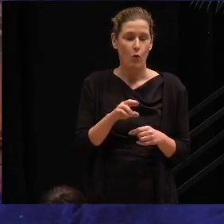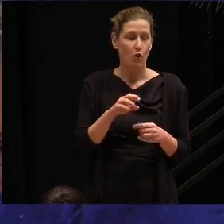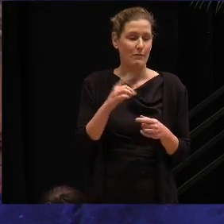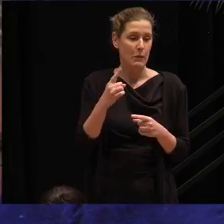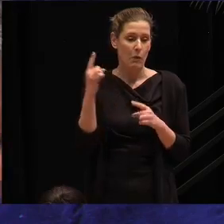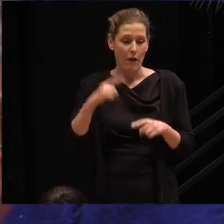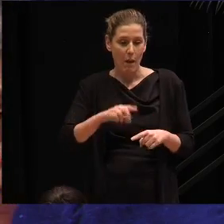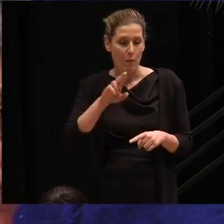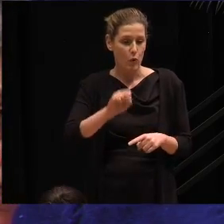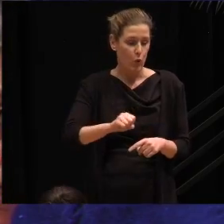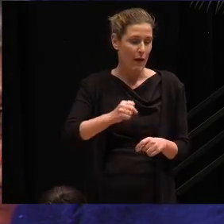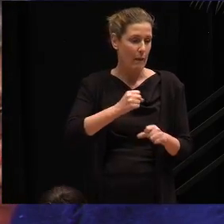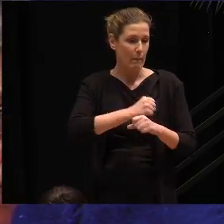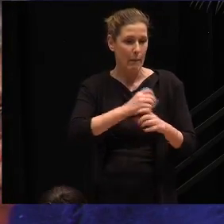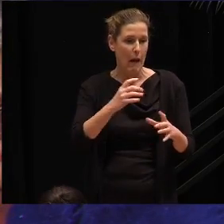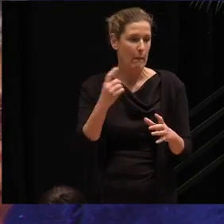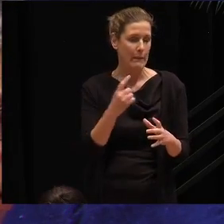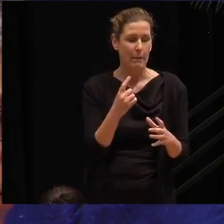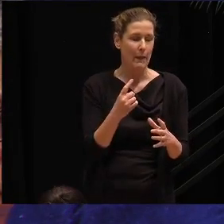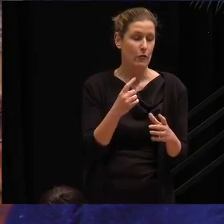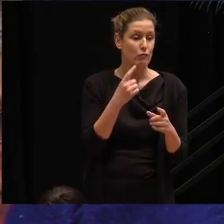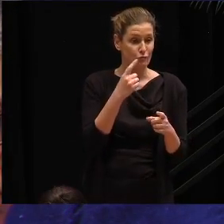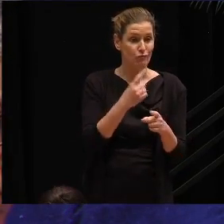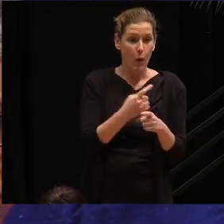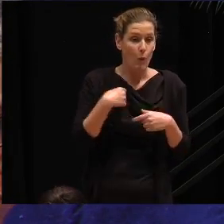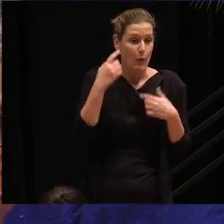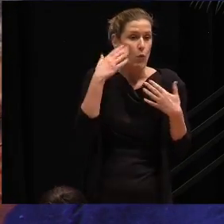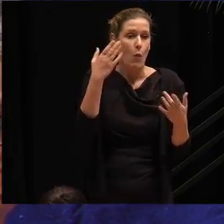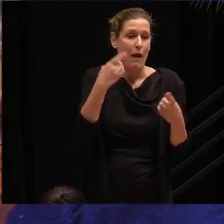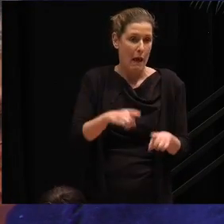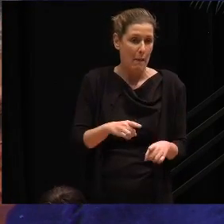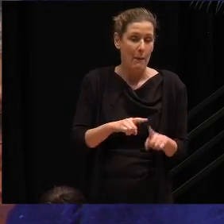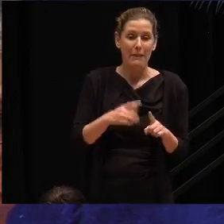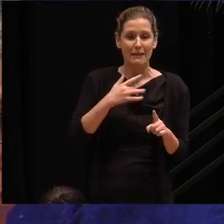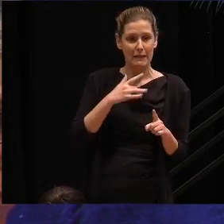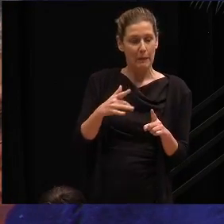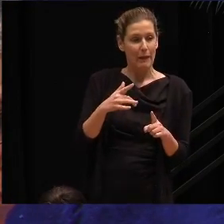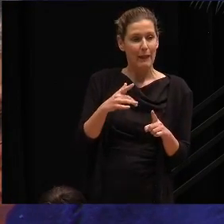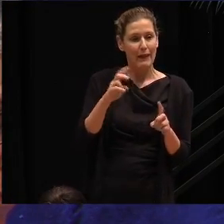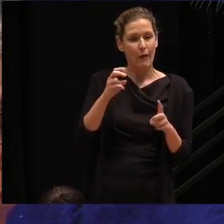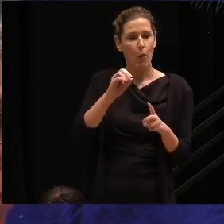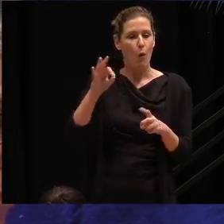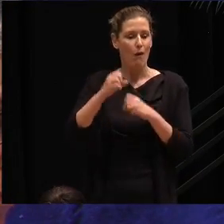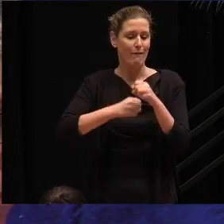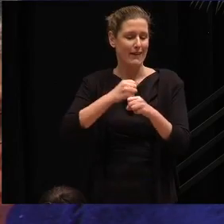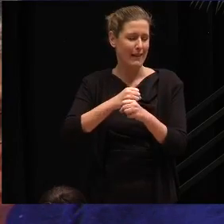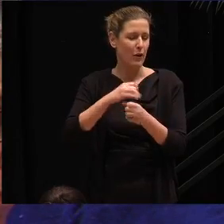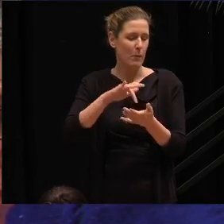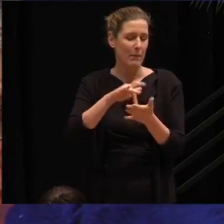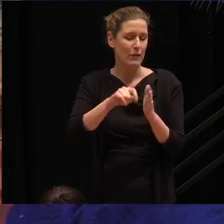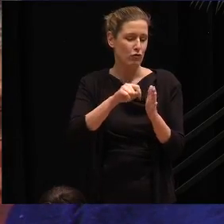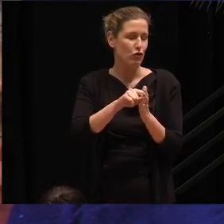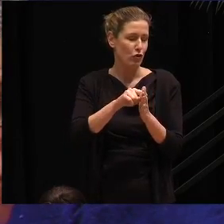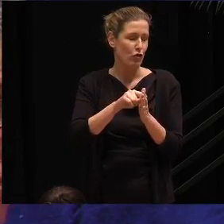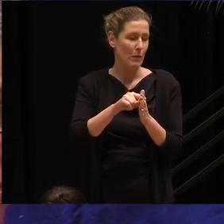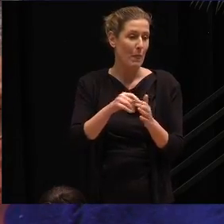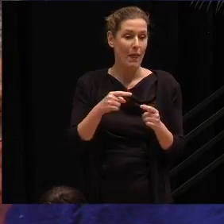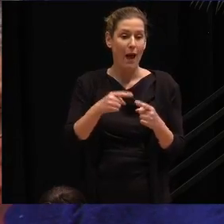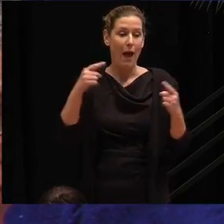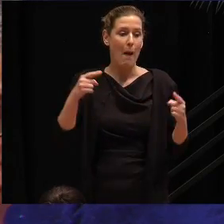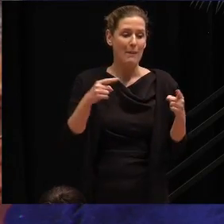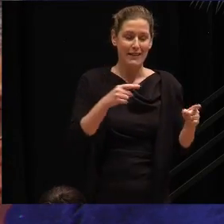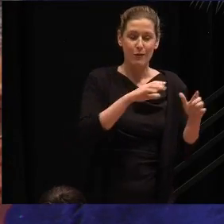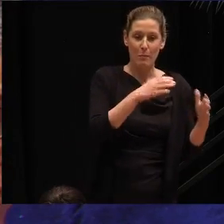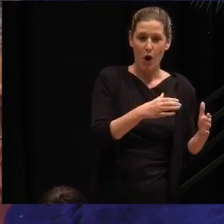We don't know what could happen. You're right, traditionally in an off year, the opposite party is energized. They want to